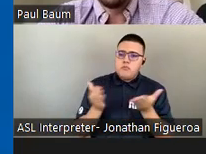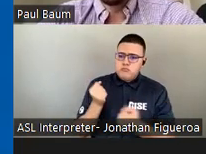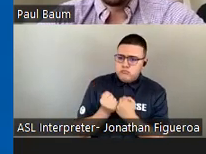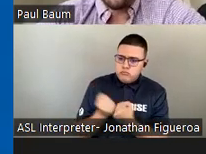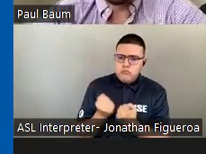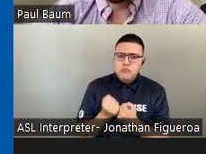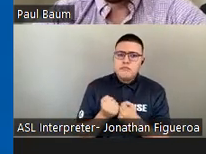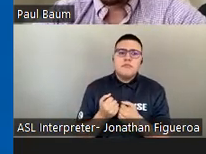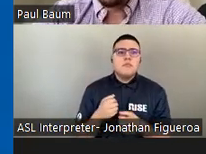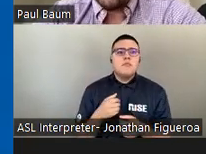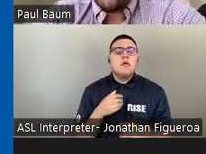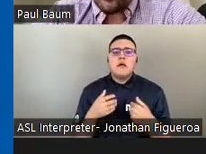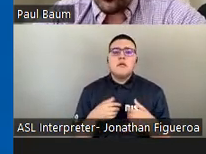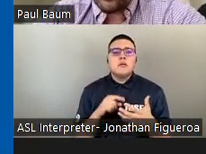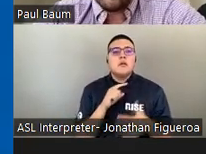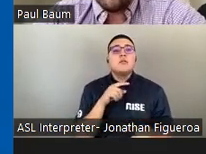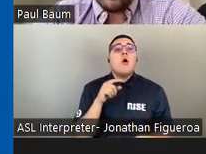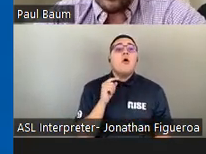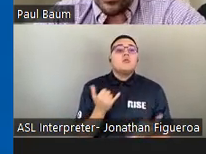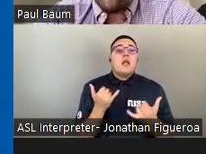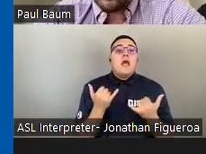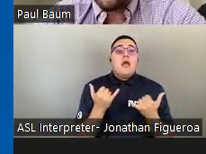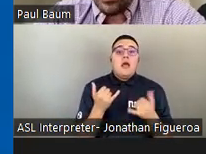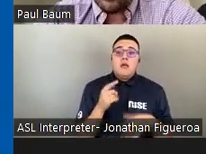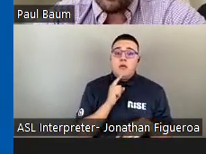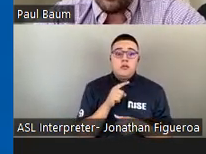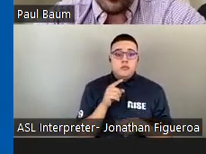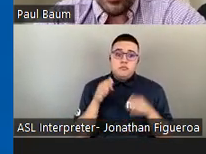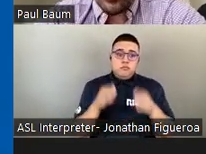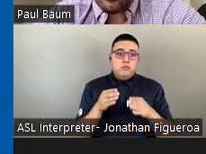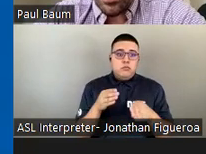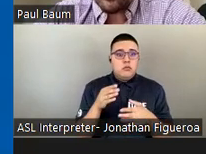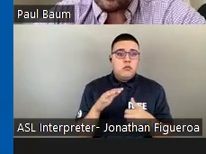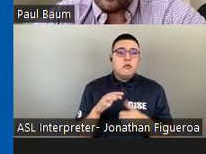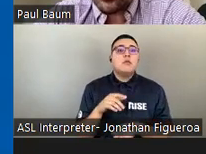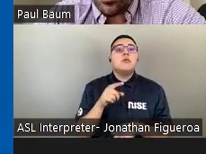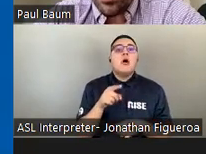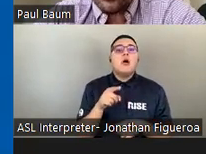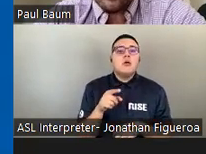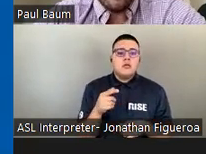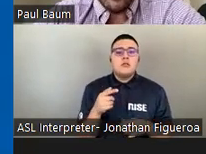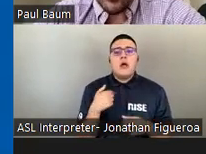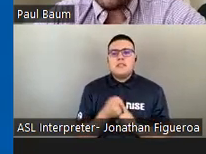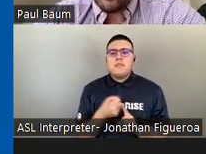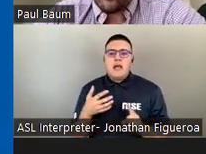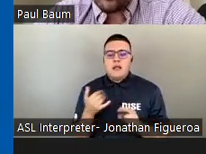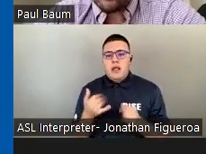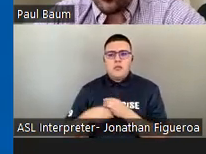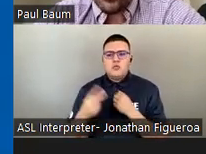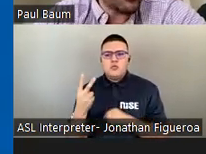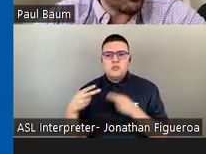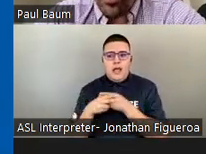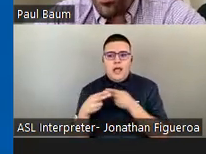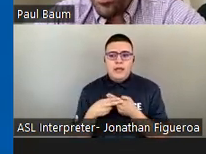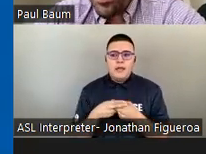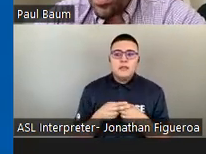overview, there's going to be 3 main parts on this. I have expanded a little bit. I actually added 2 slides as people were responding